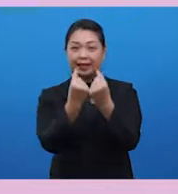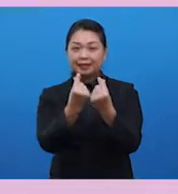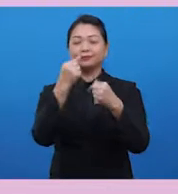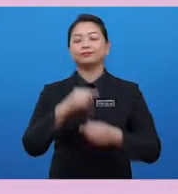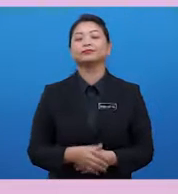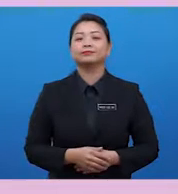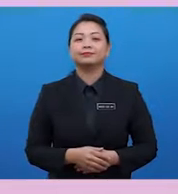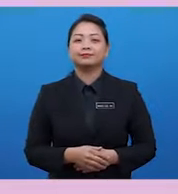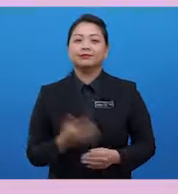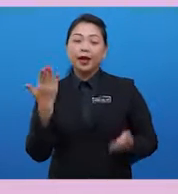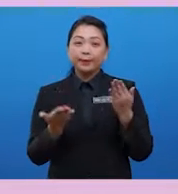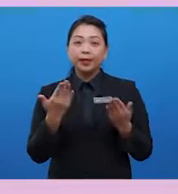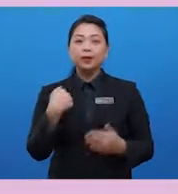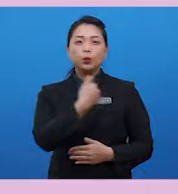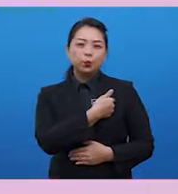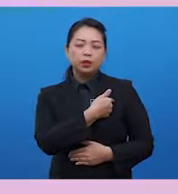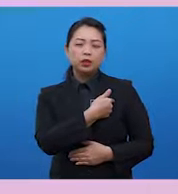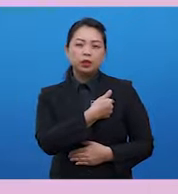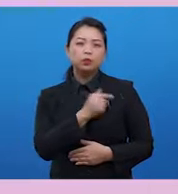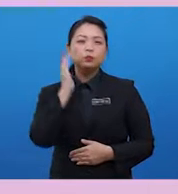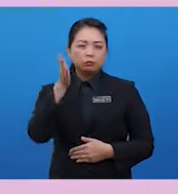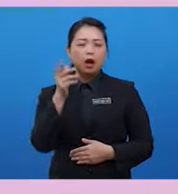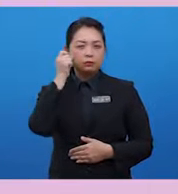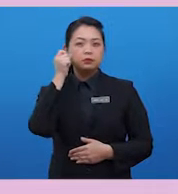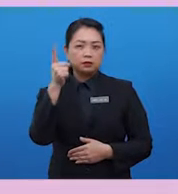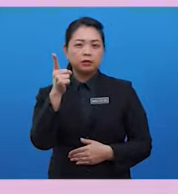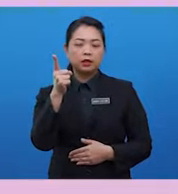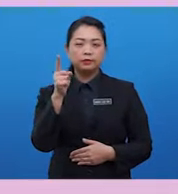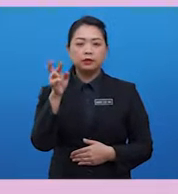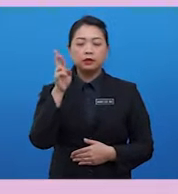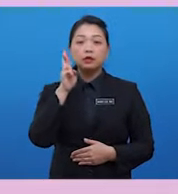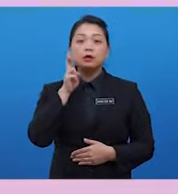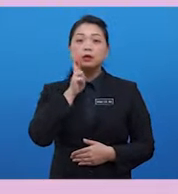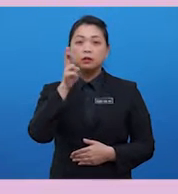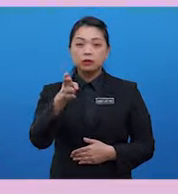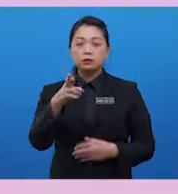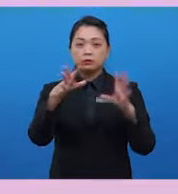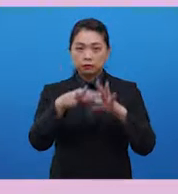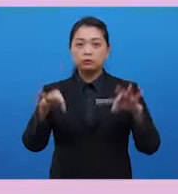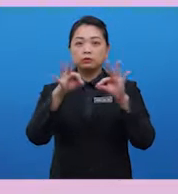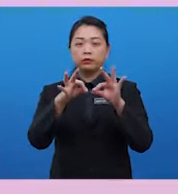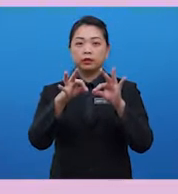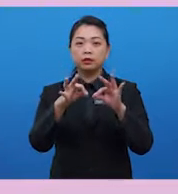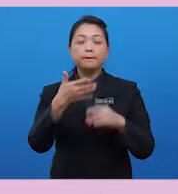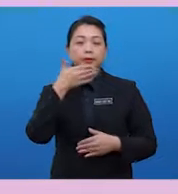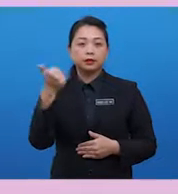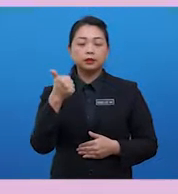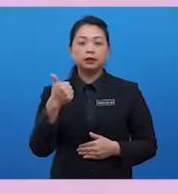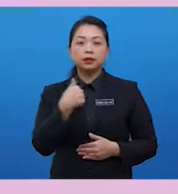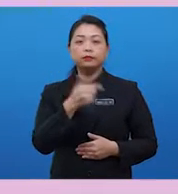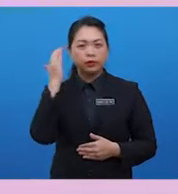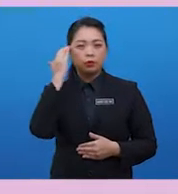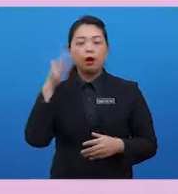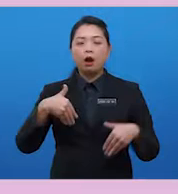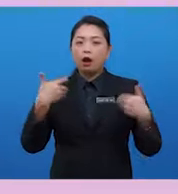Now, maybe we will understand her story better if we know how she experienced her